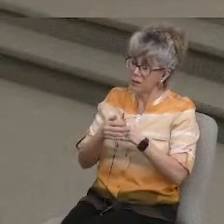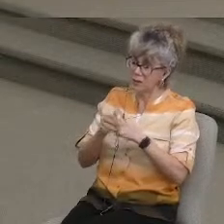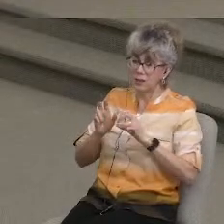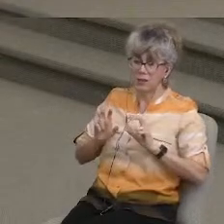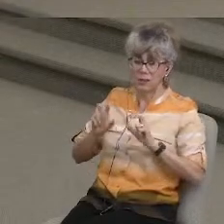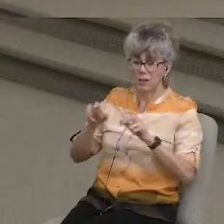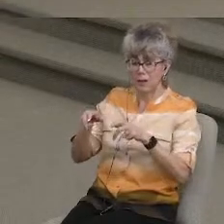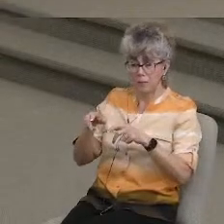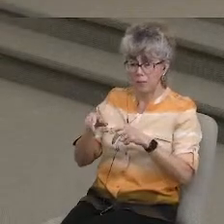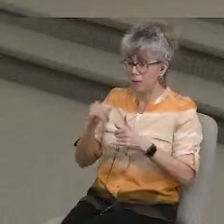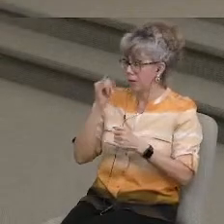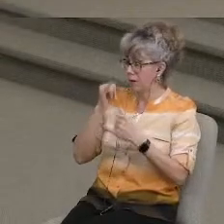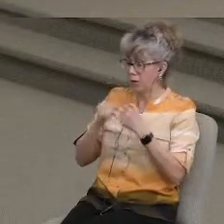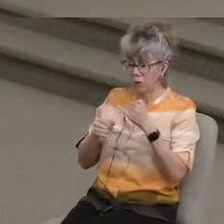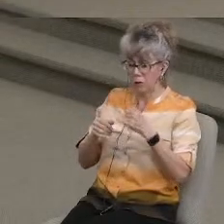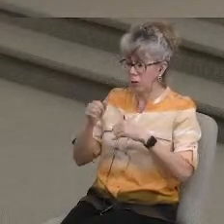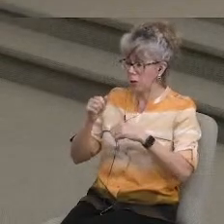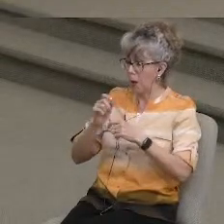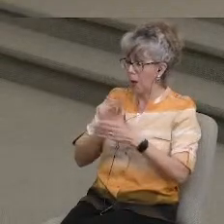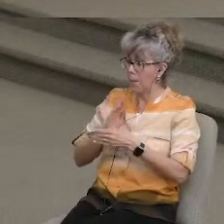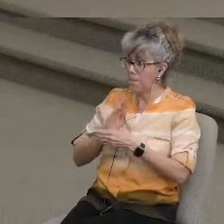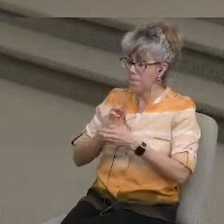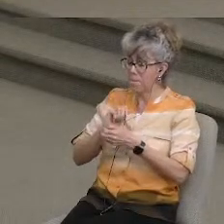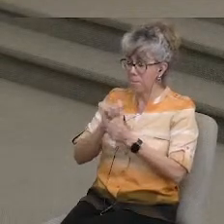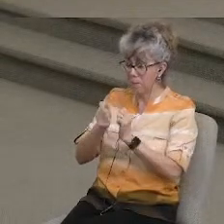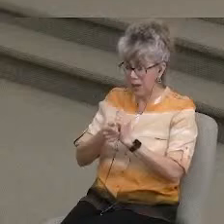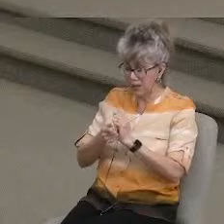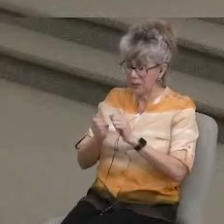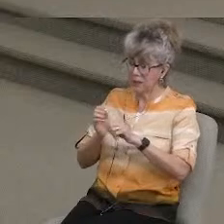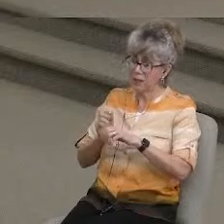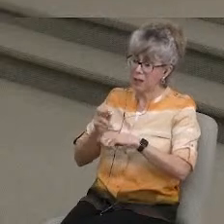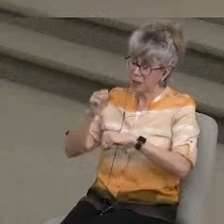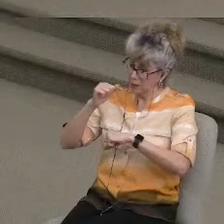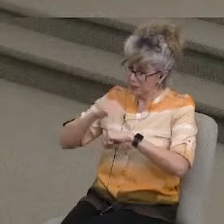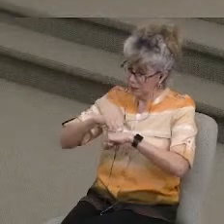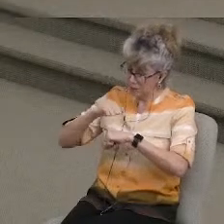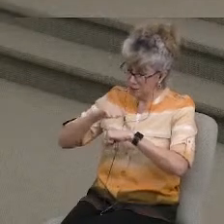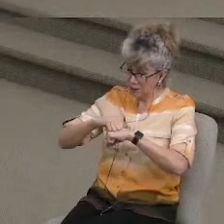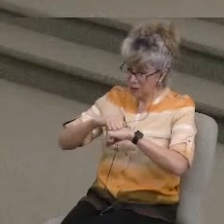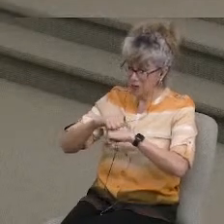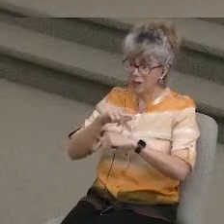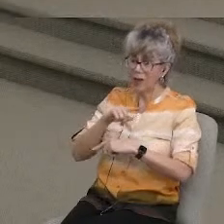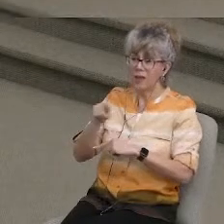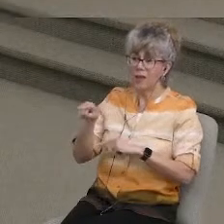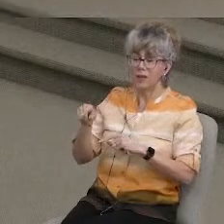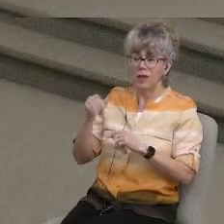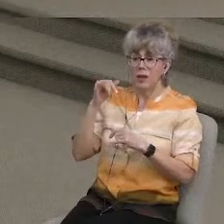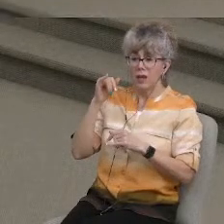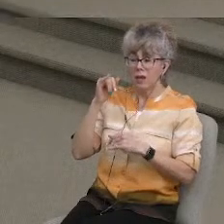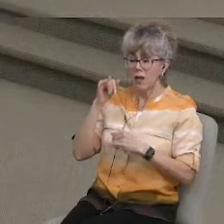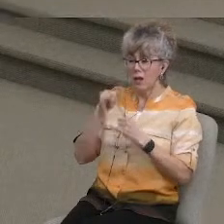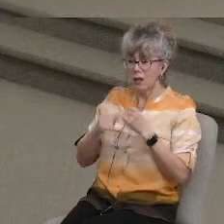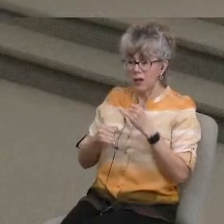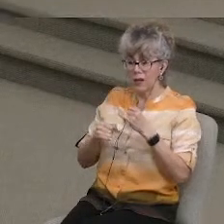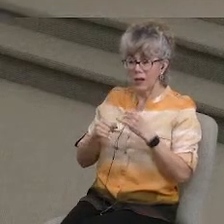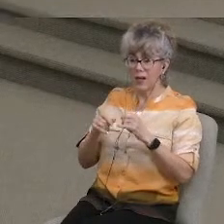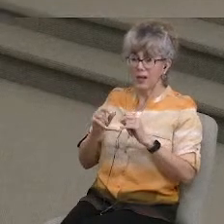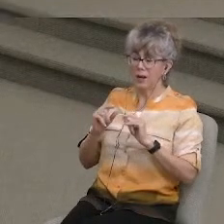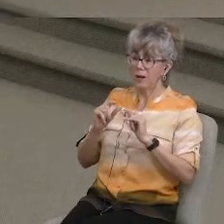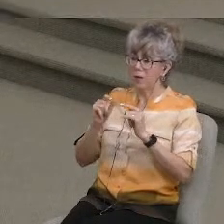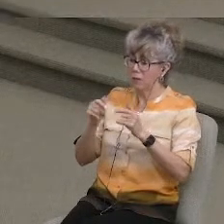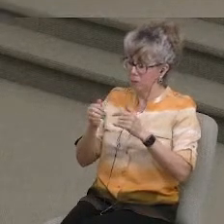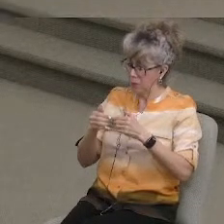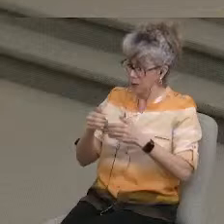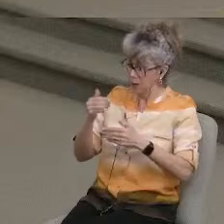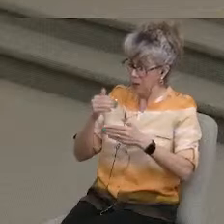They couldn't get past that stone. They couldn't get past that rock. They couldn't get past that thing that kept them from